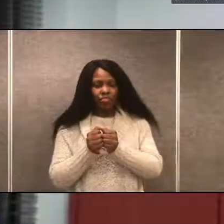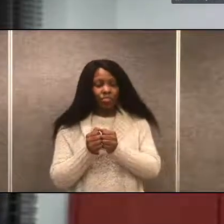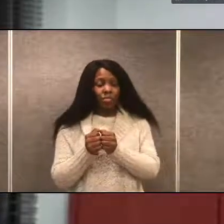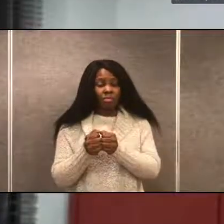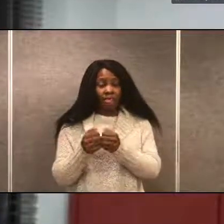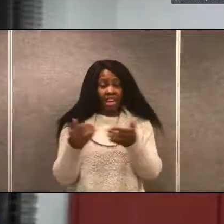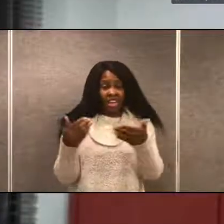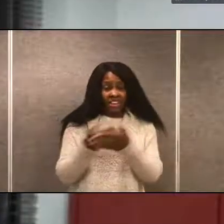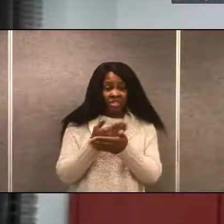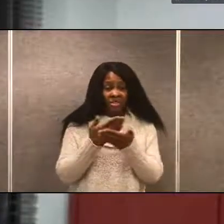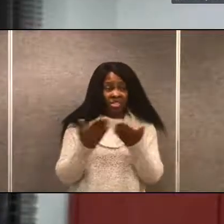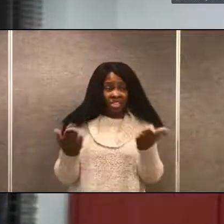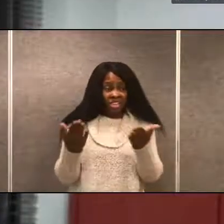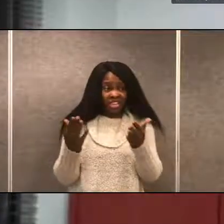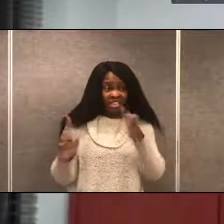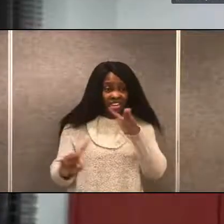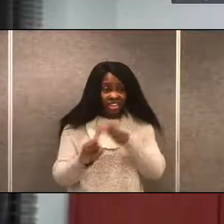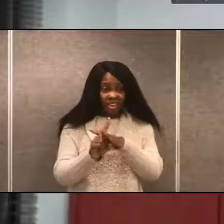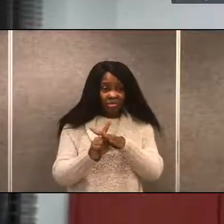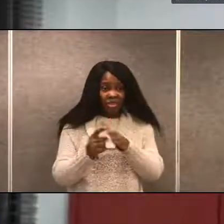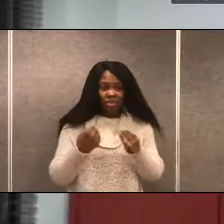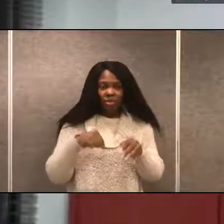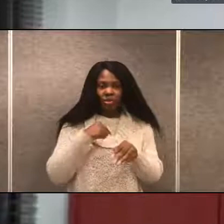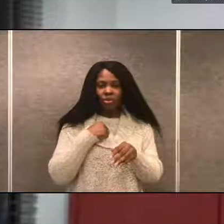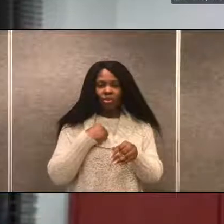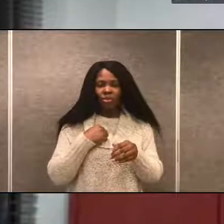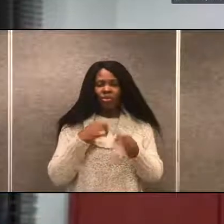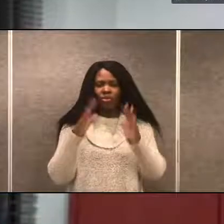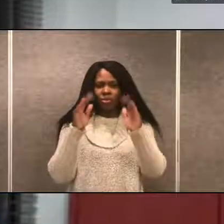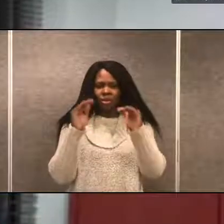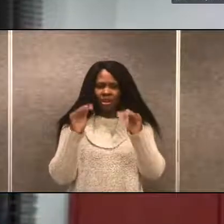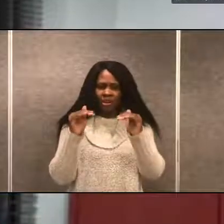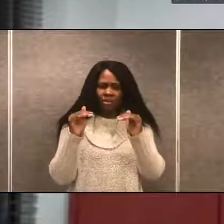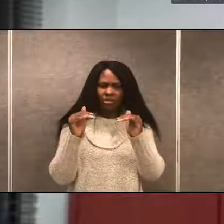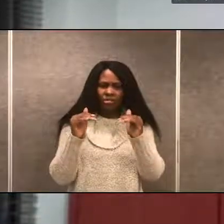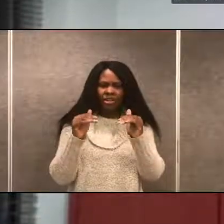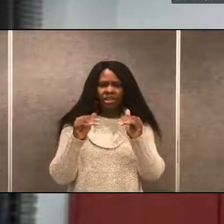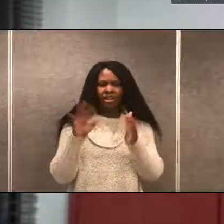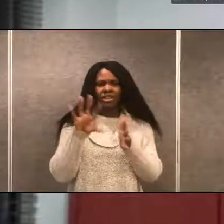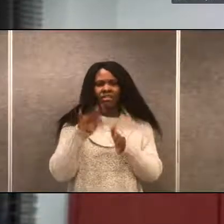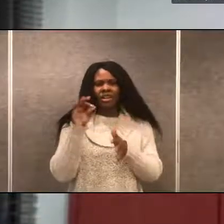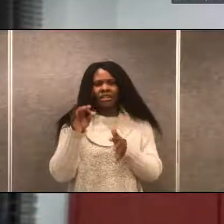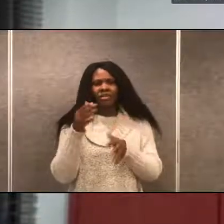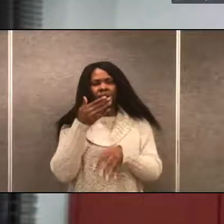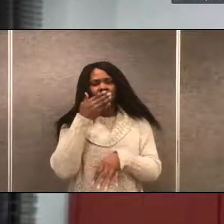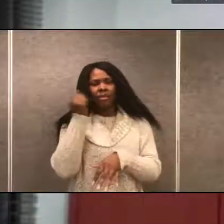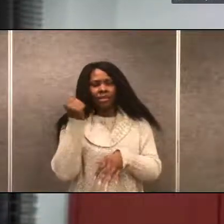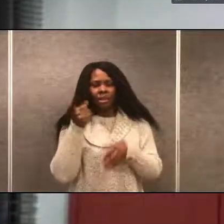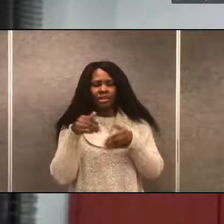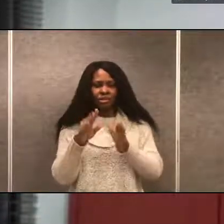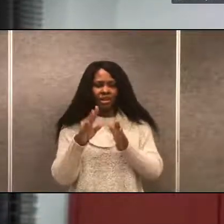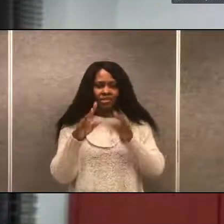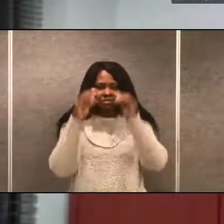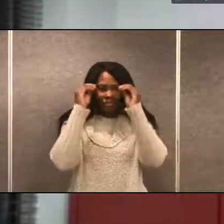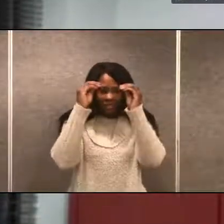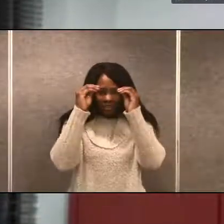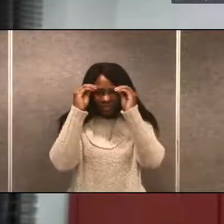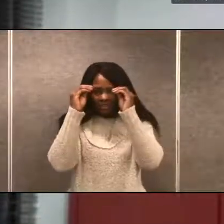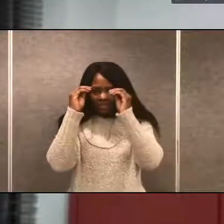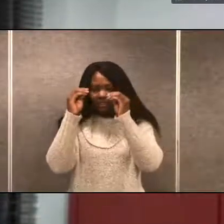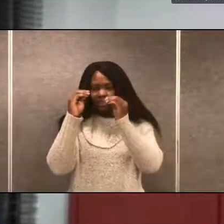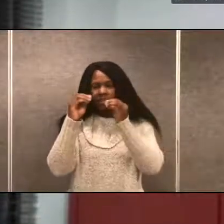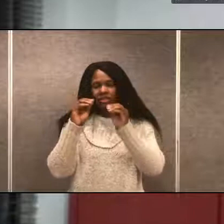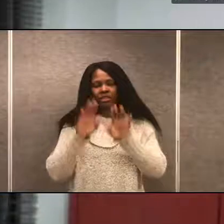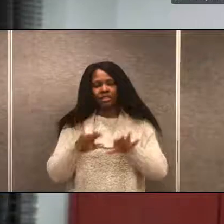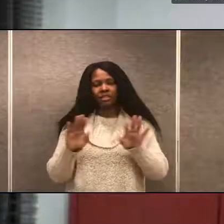we look to implement them in hopes that we can find the best way to ensure instruction for the children